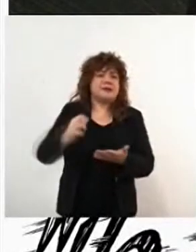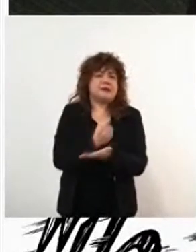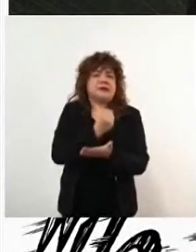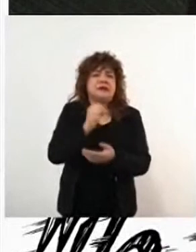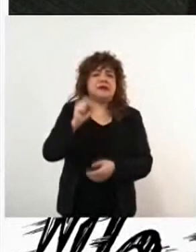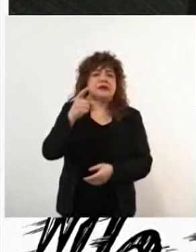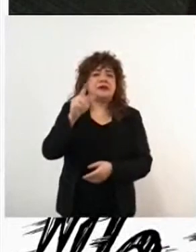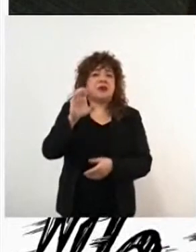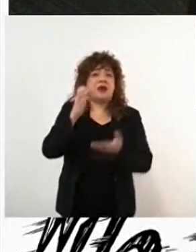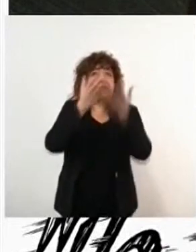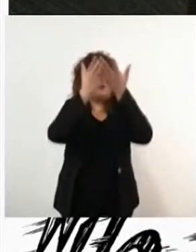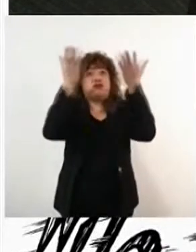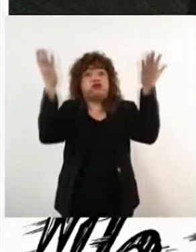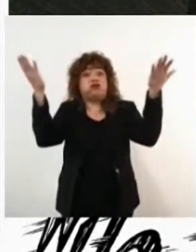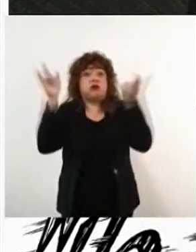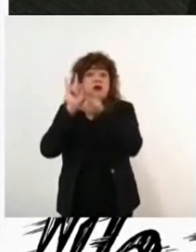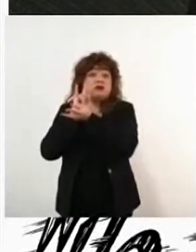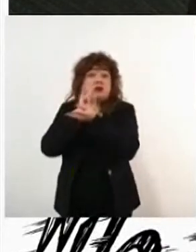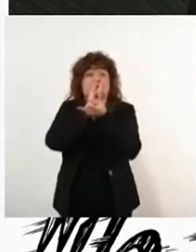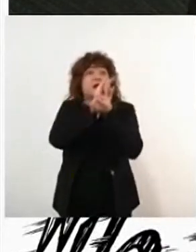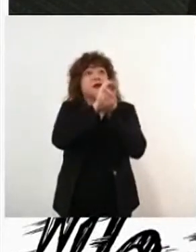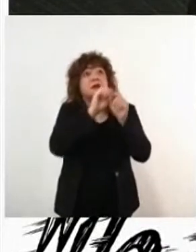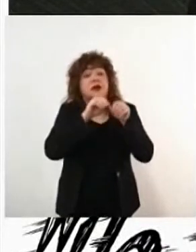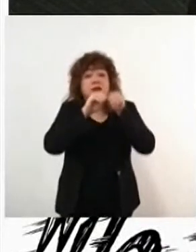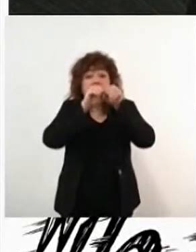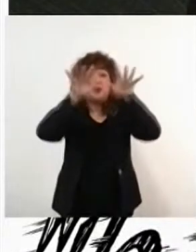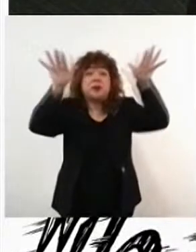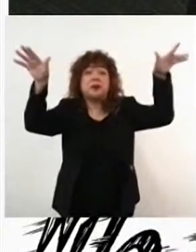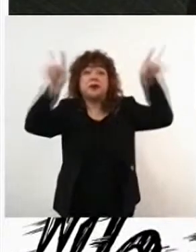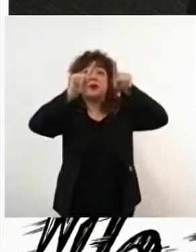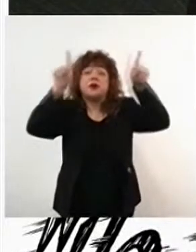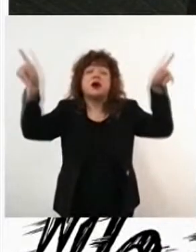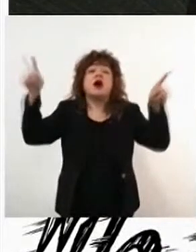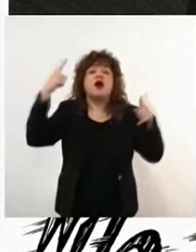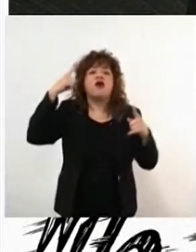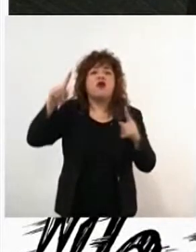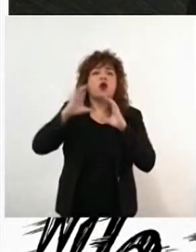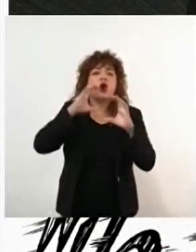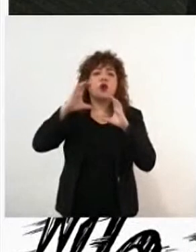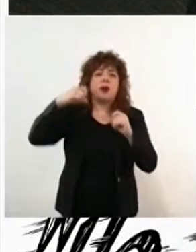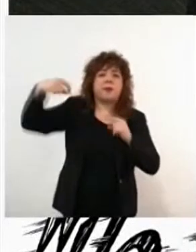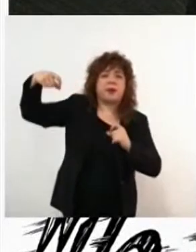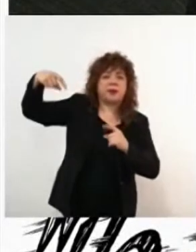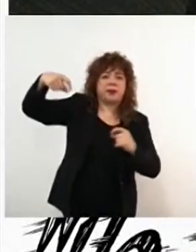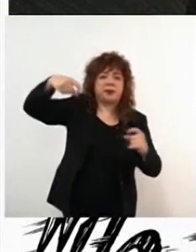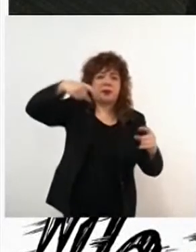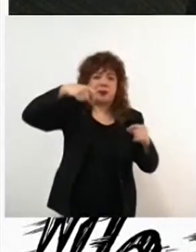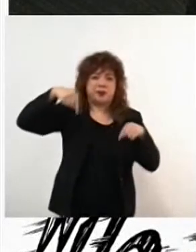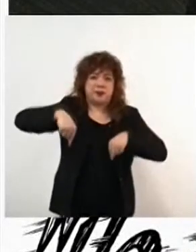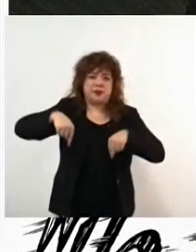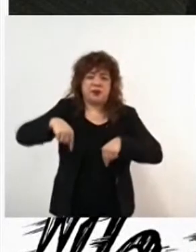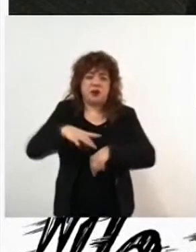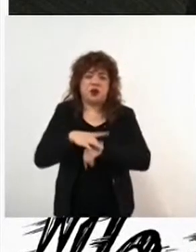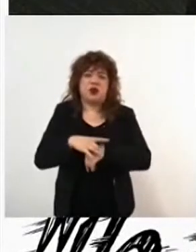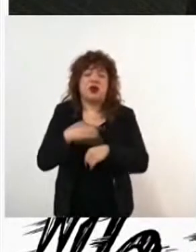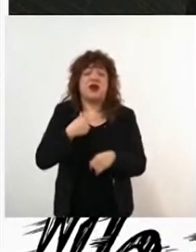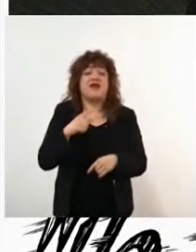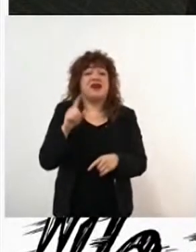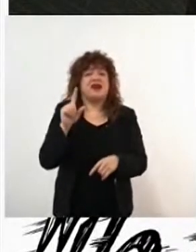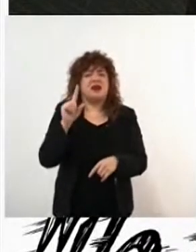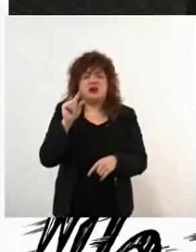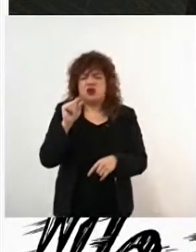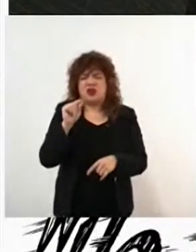things back here on Earth. And you know, I think we've got something like 20 other customers